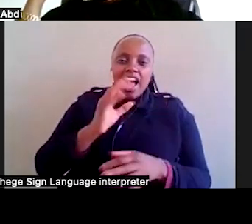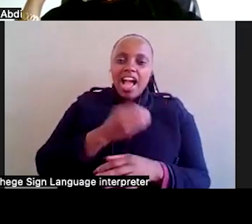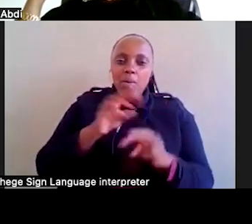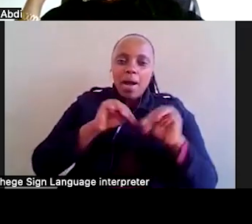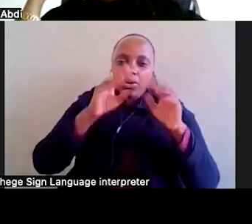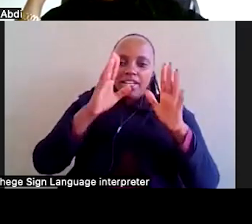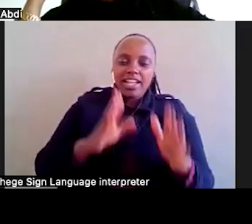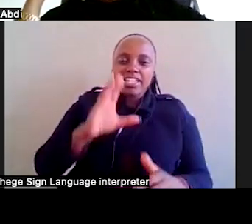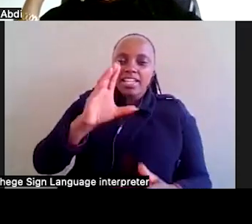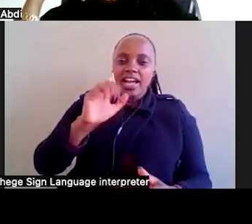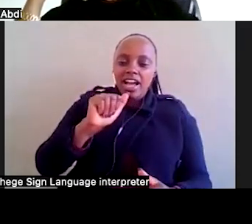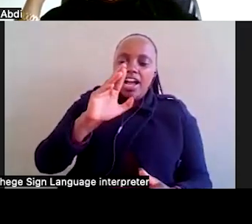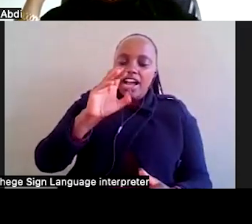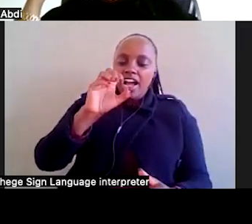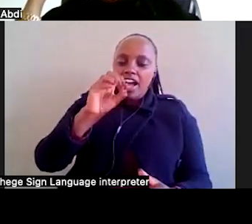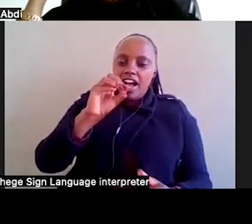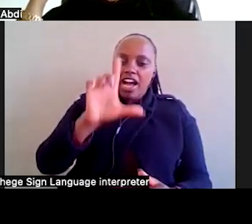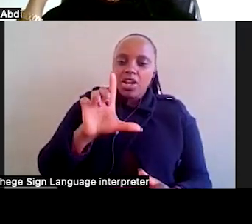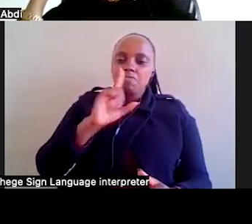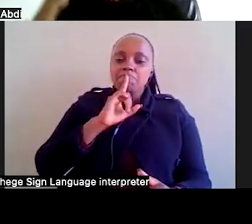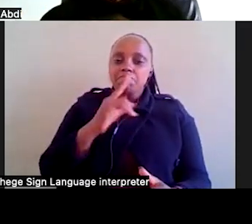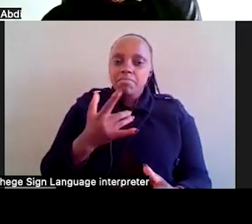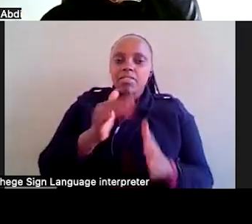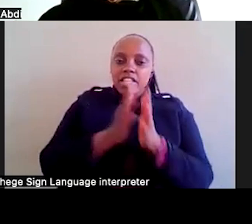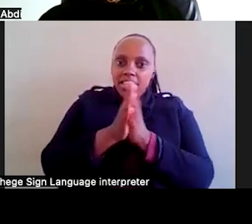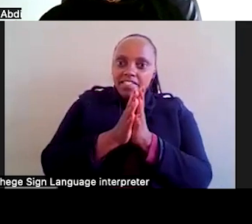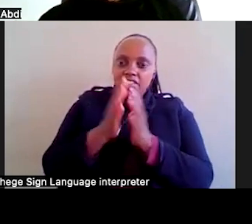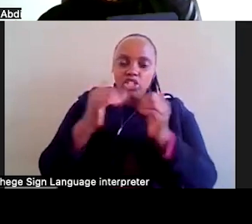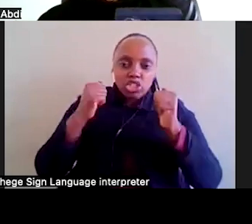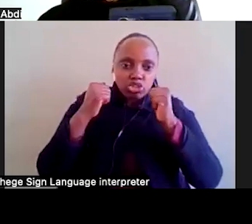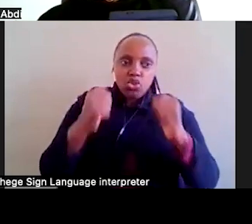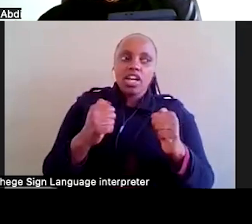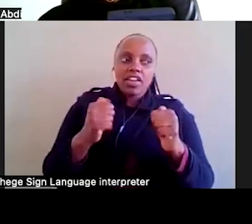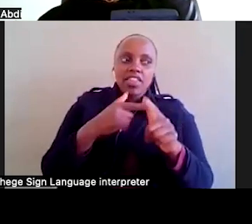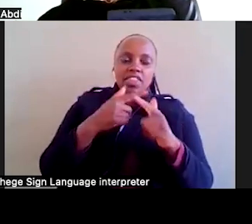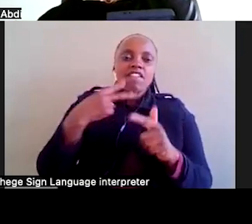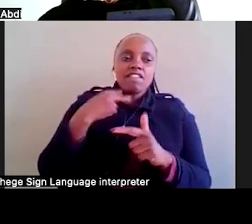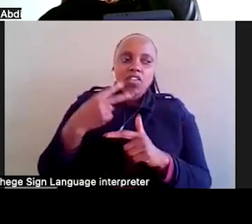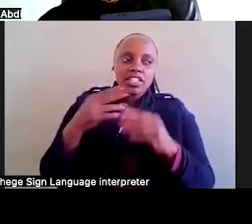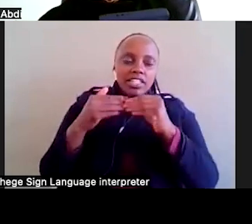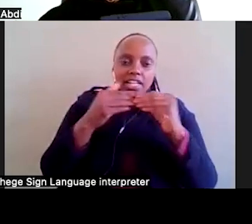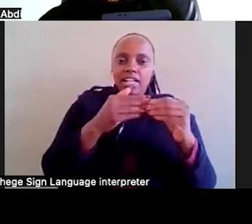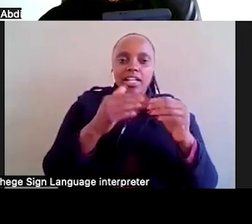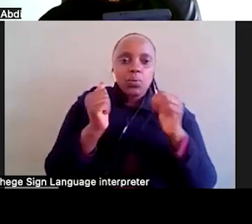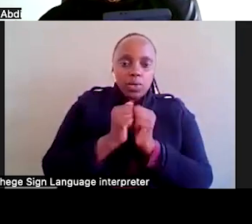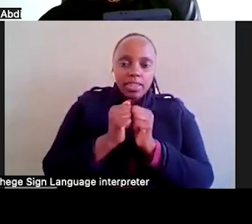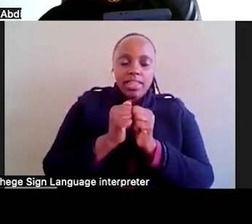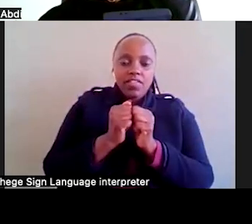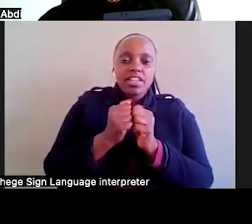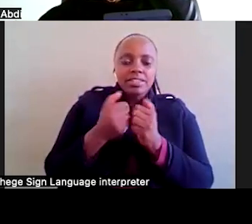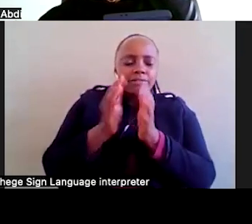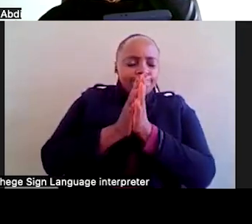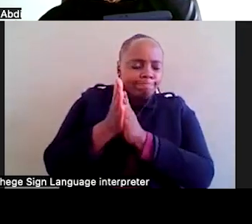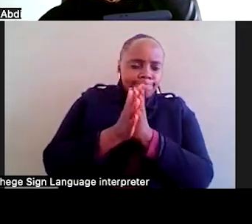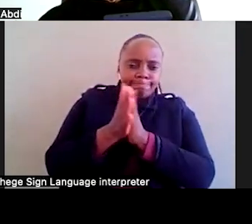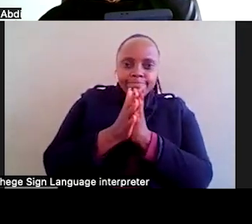Carol. And I would also want to say that the momentum is strong. The voices are leading with charge, and they